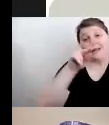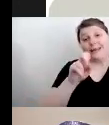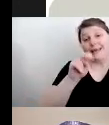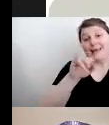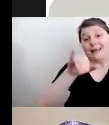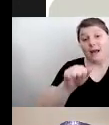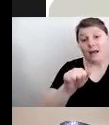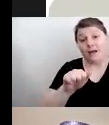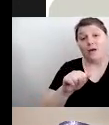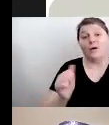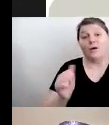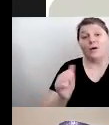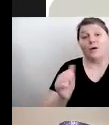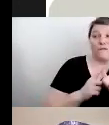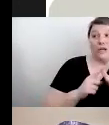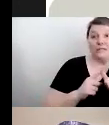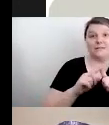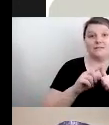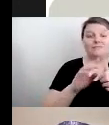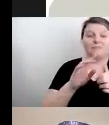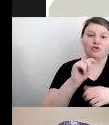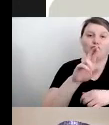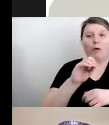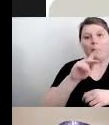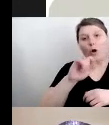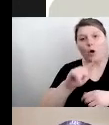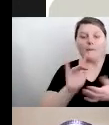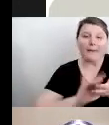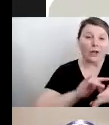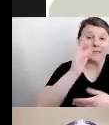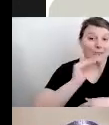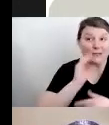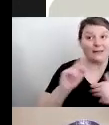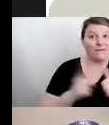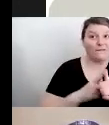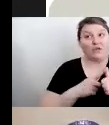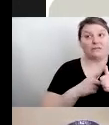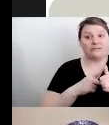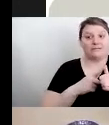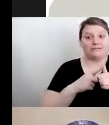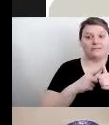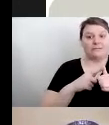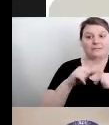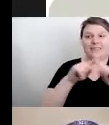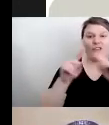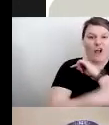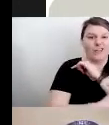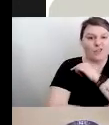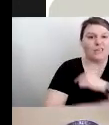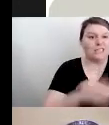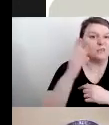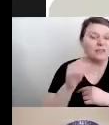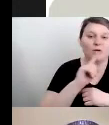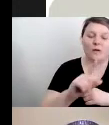with my first tropical medicine experience, really my first overseas experience of any sort. And it really just woke me